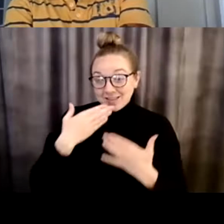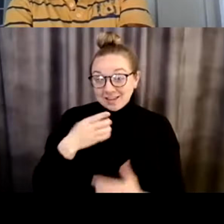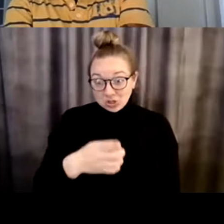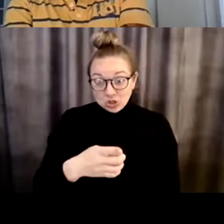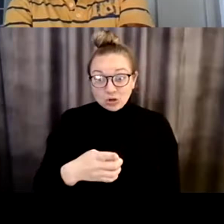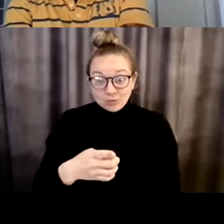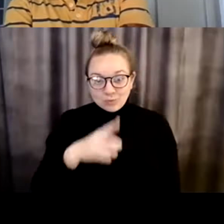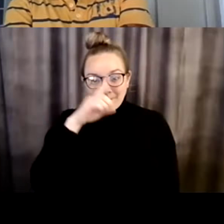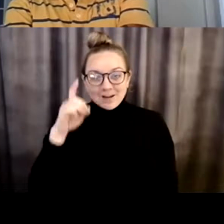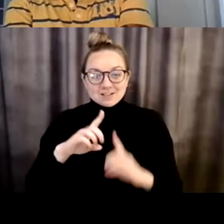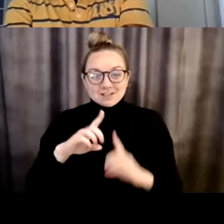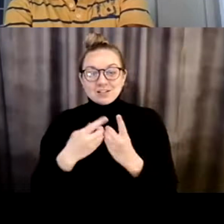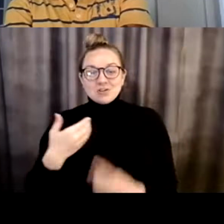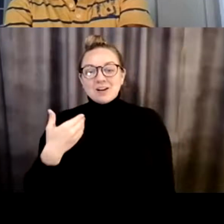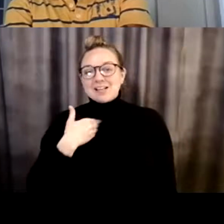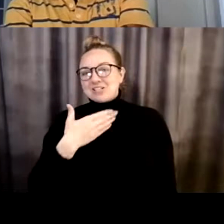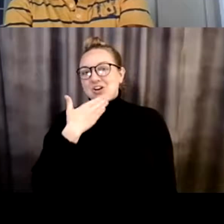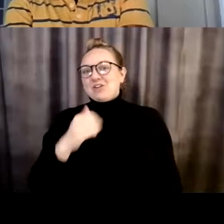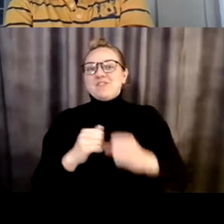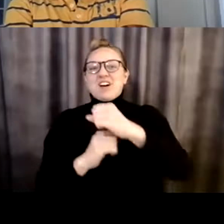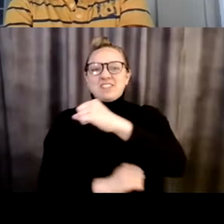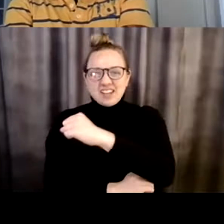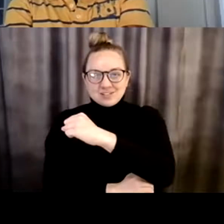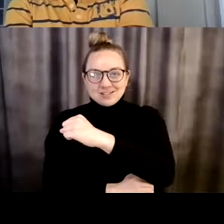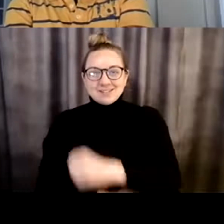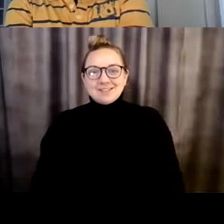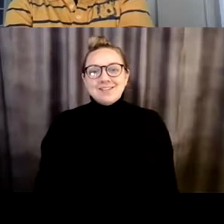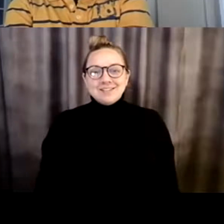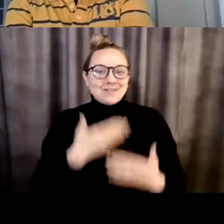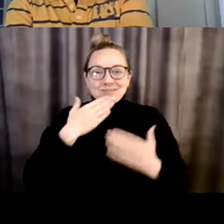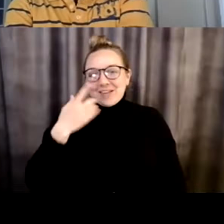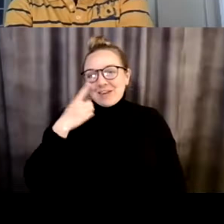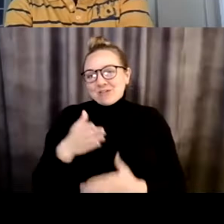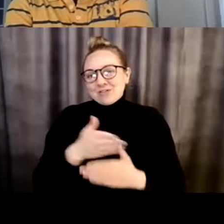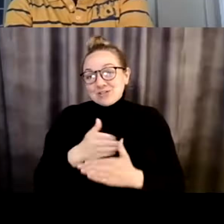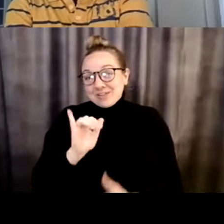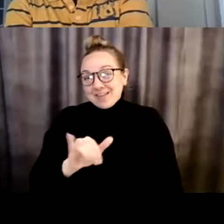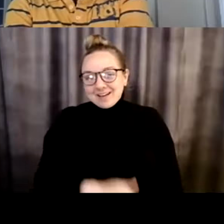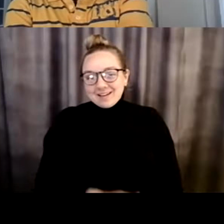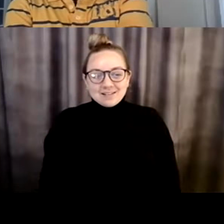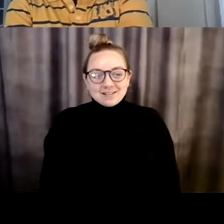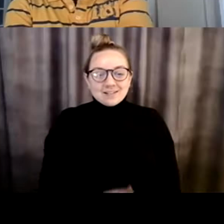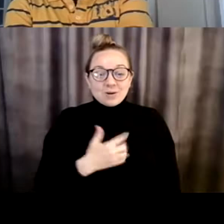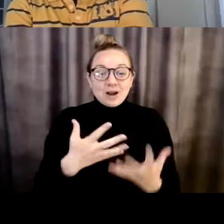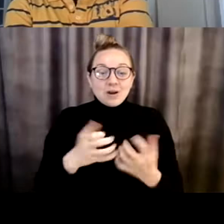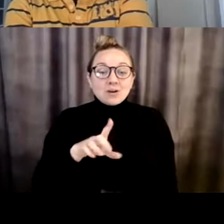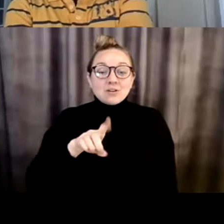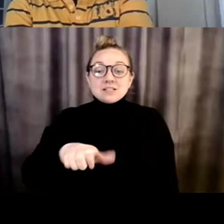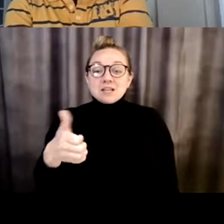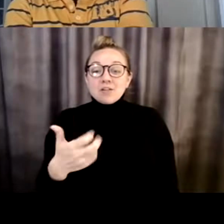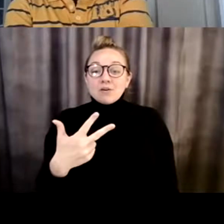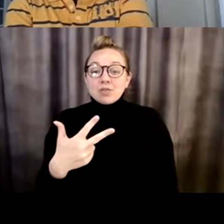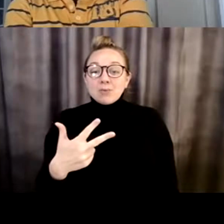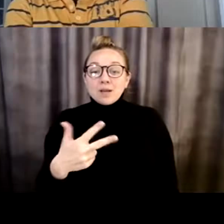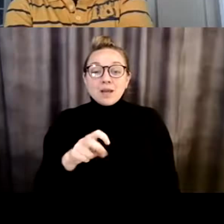a good foundation. Like, you're one of those bright spots. So thank you for sharing that. I'm gonna ask the other three panelists if you could tell us right